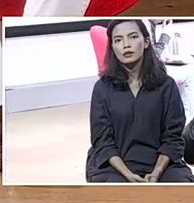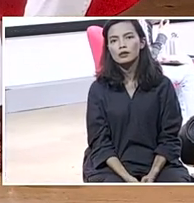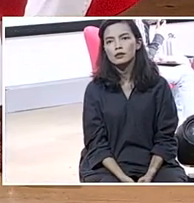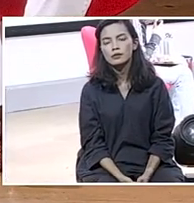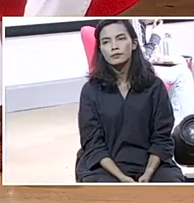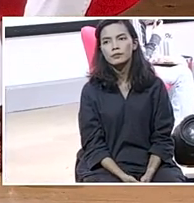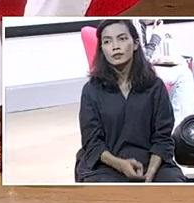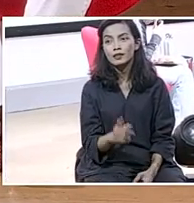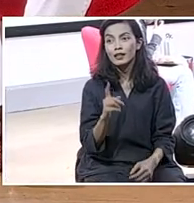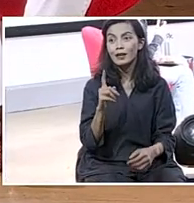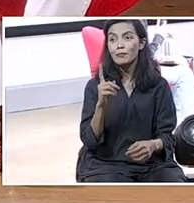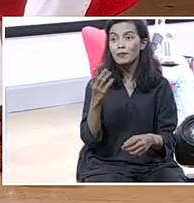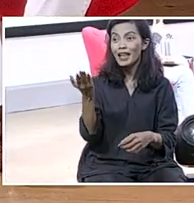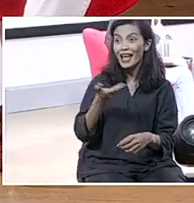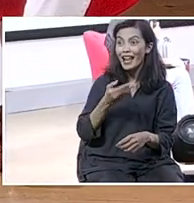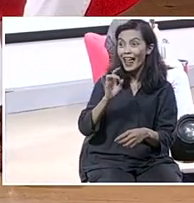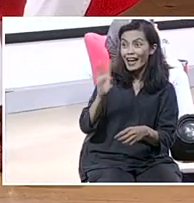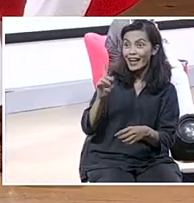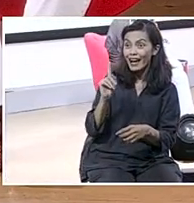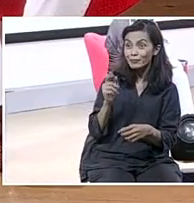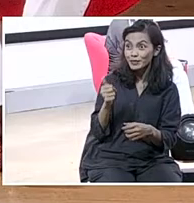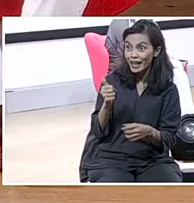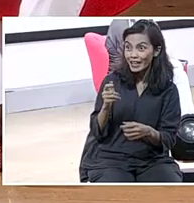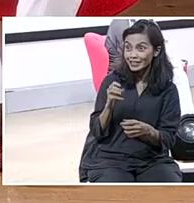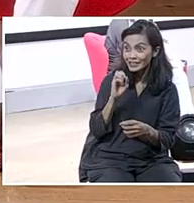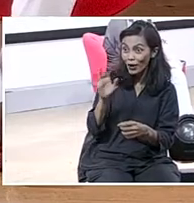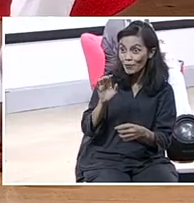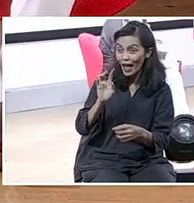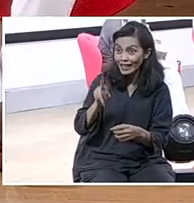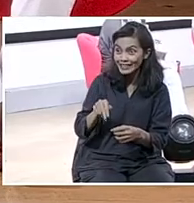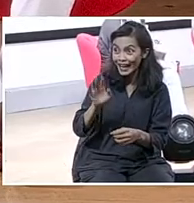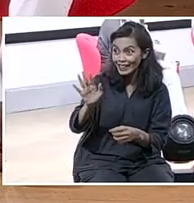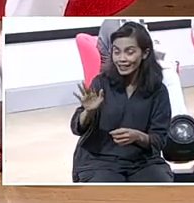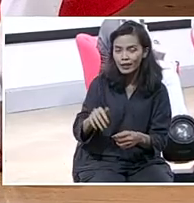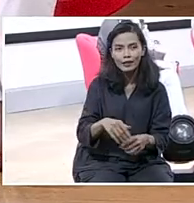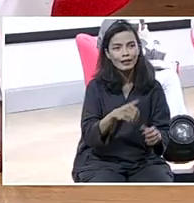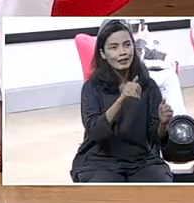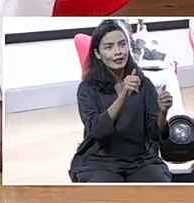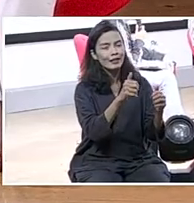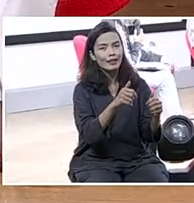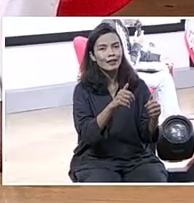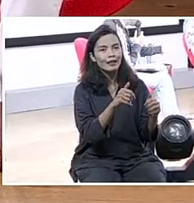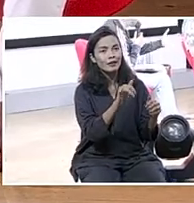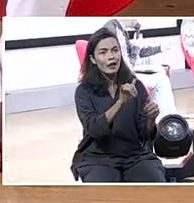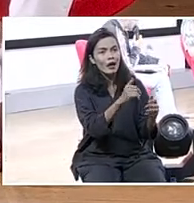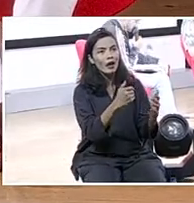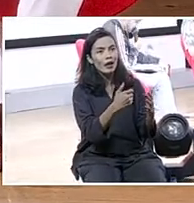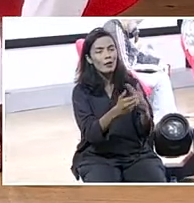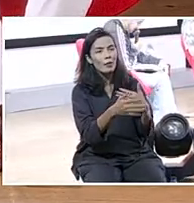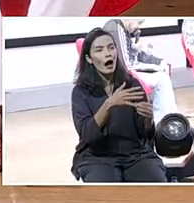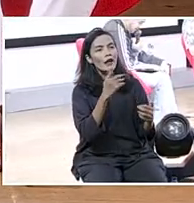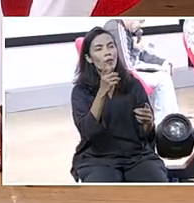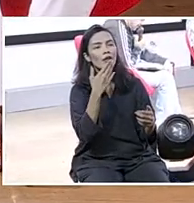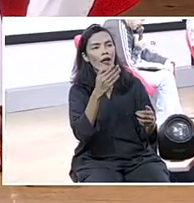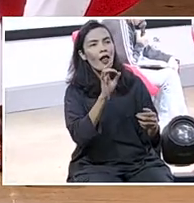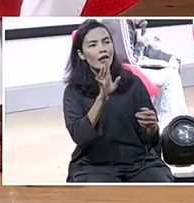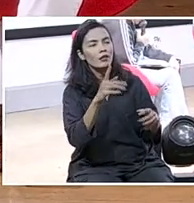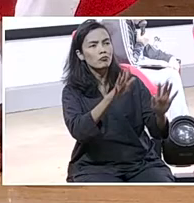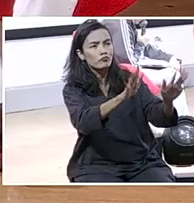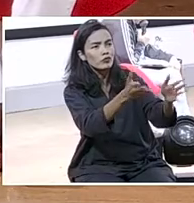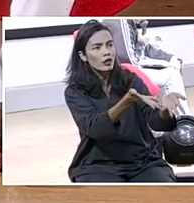Crystal. Do we have another question so I can think on it a little yeah, bit? Sure, sure. Yeah, sure. We'll go to Steven first. I feel okay. Like I need to think on that a little it's bit. It's okay. Take your time. Take your time, Crystal.